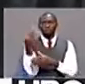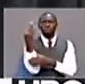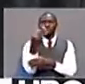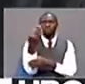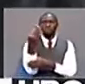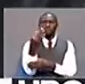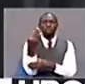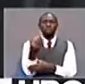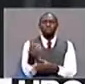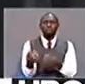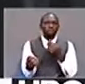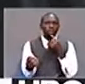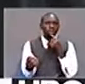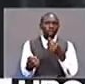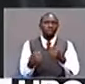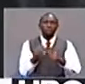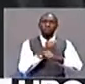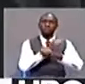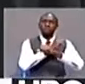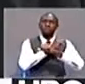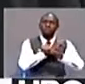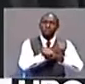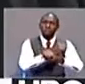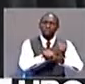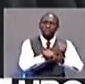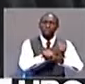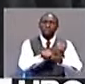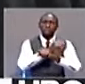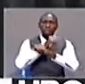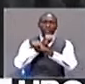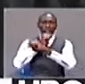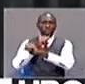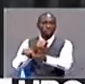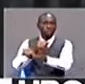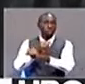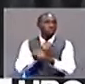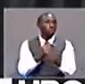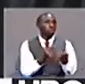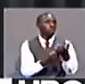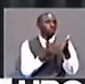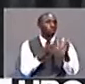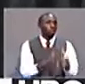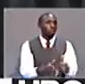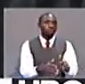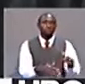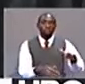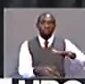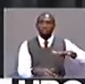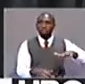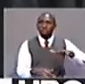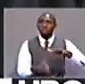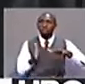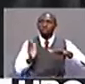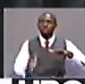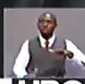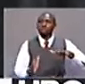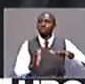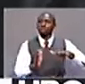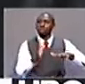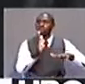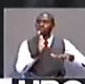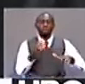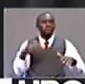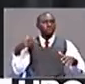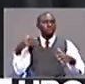talking about defending all Ugandans in as far as human rights are concerned. He has been appealing to government